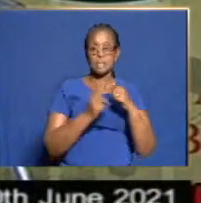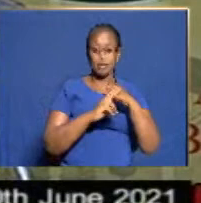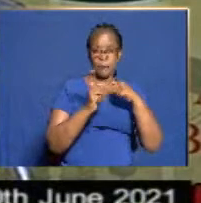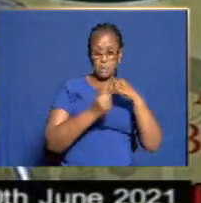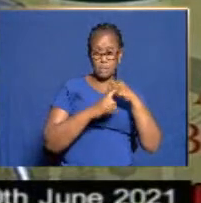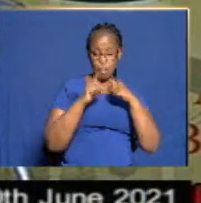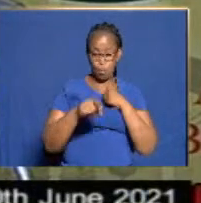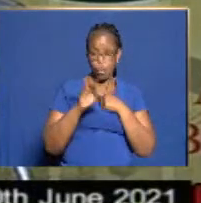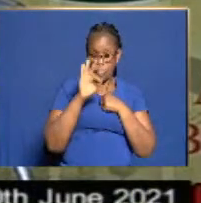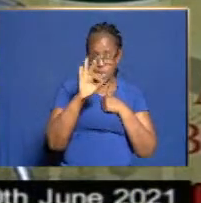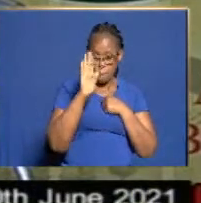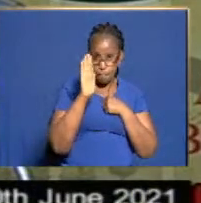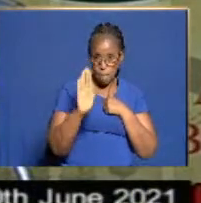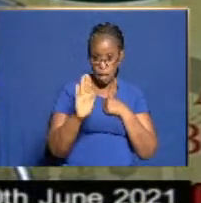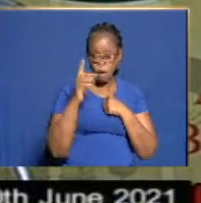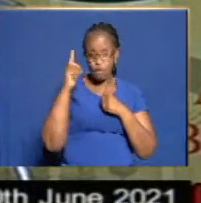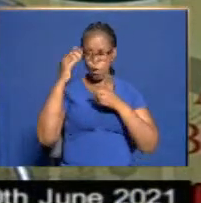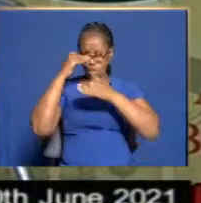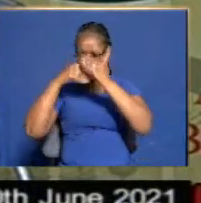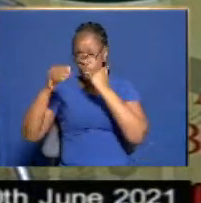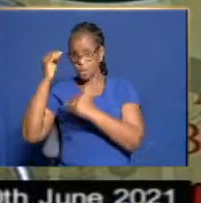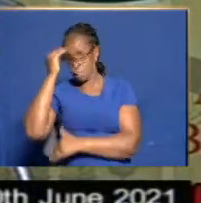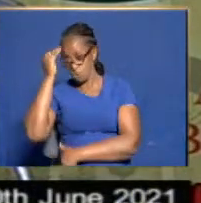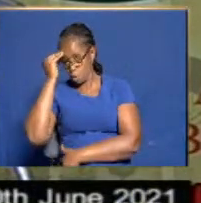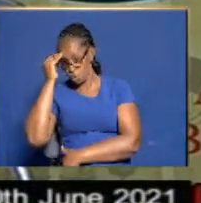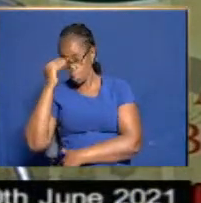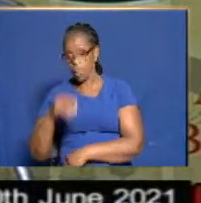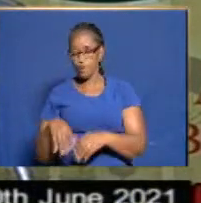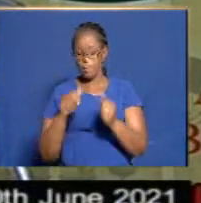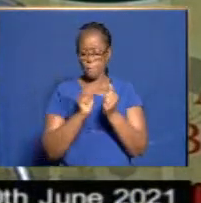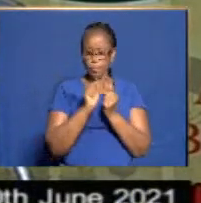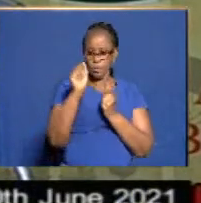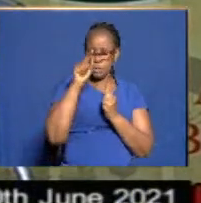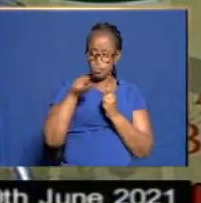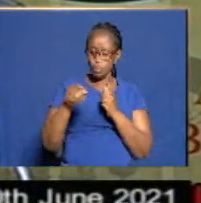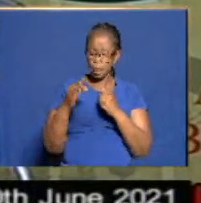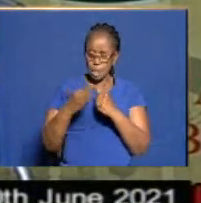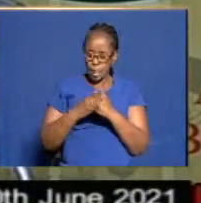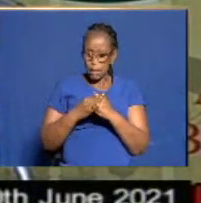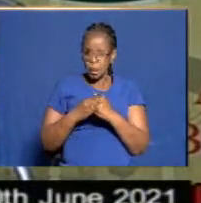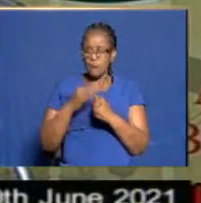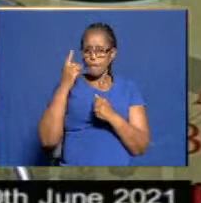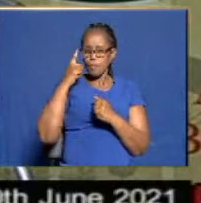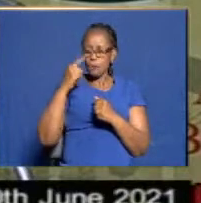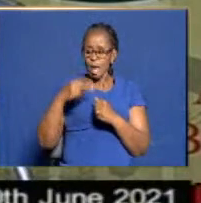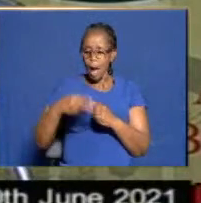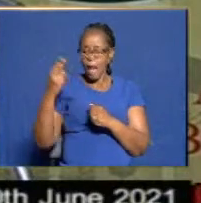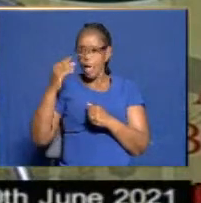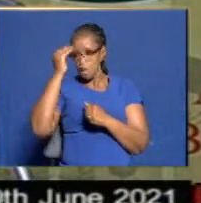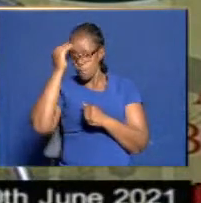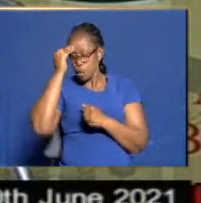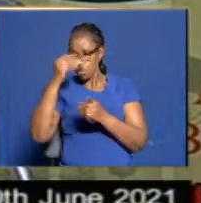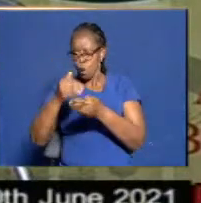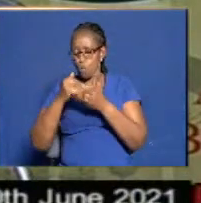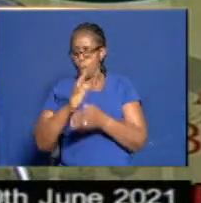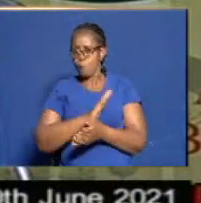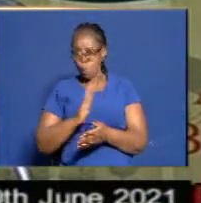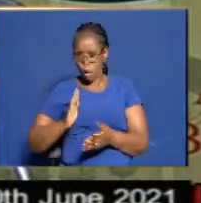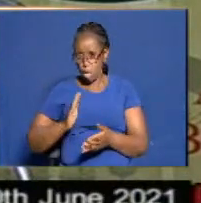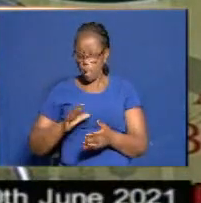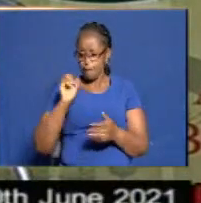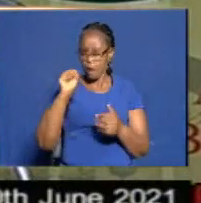KSH 76.3 billion for university education, KSH 15.8 billion to the Higher Education Loans Board, KSH